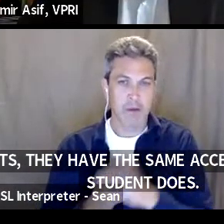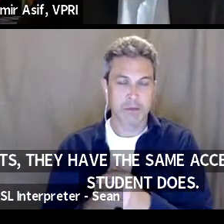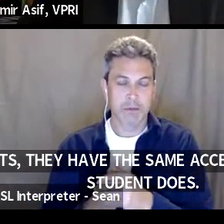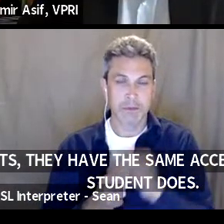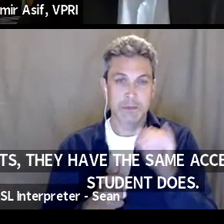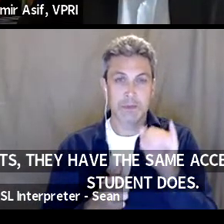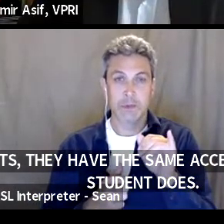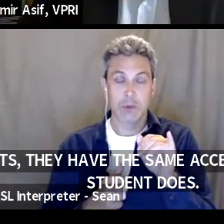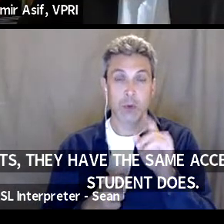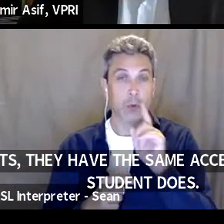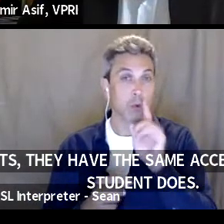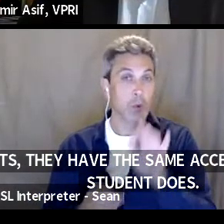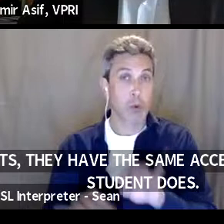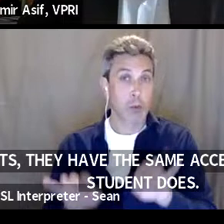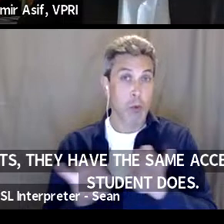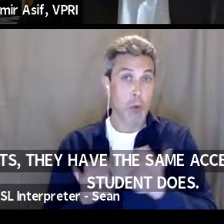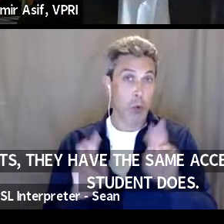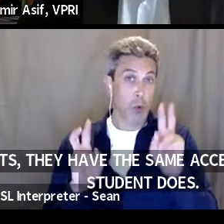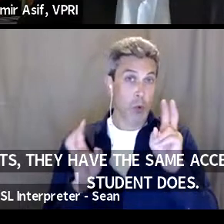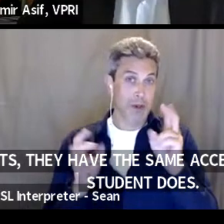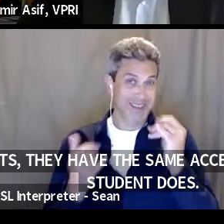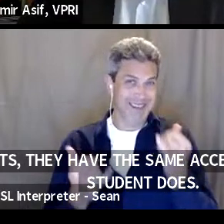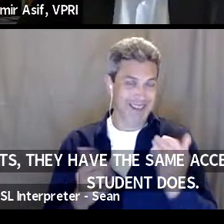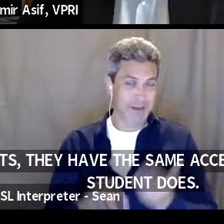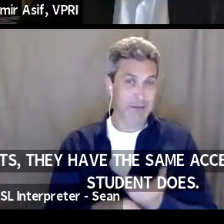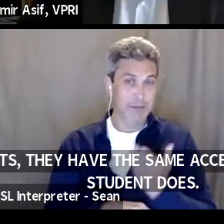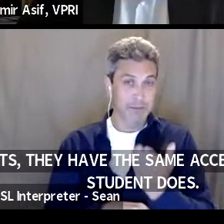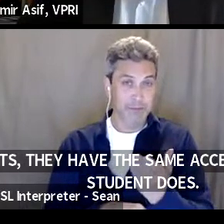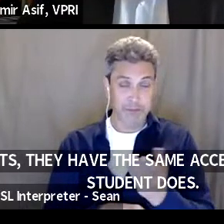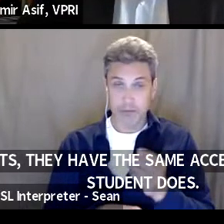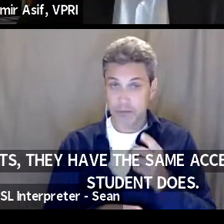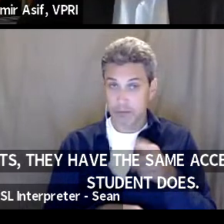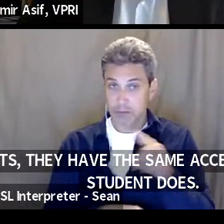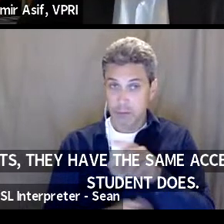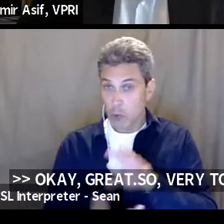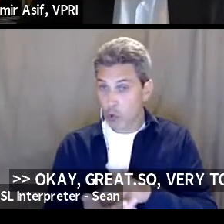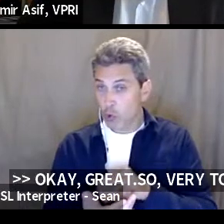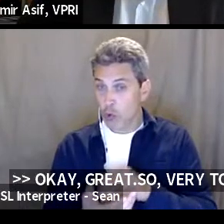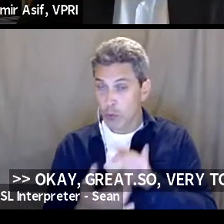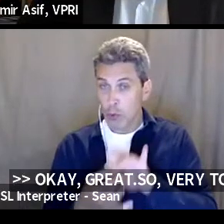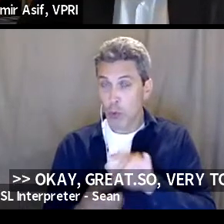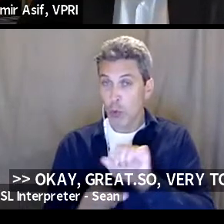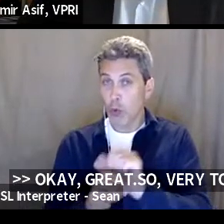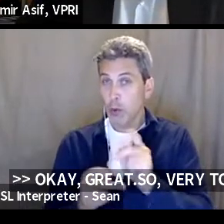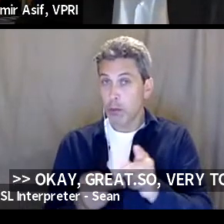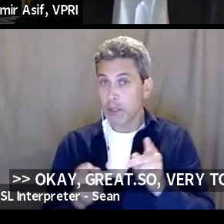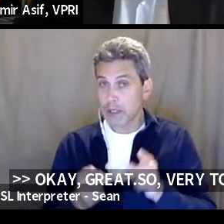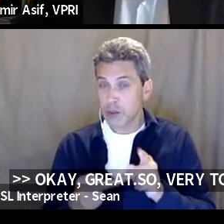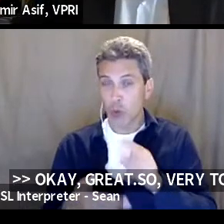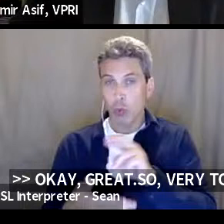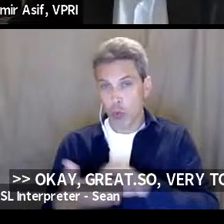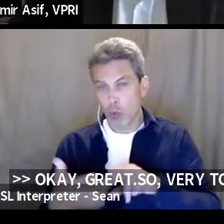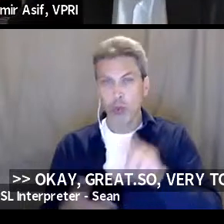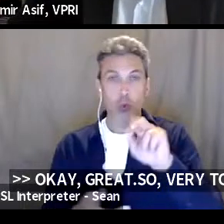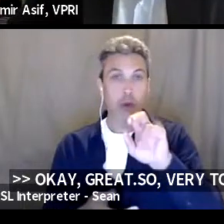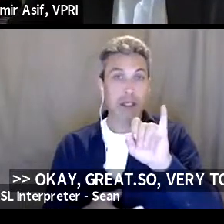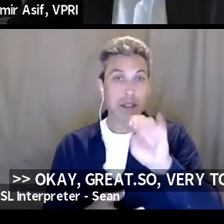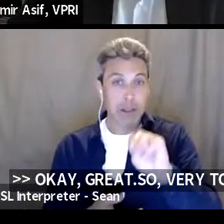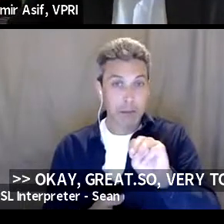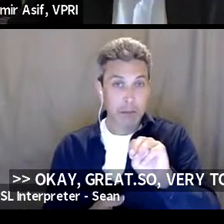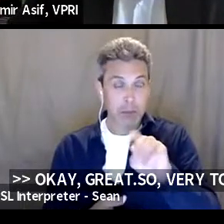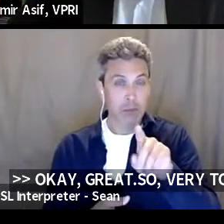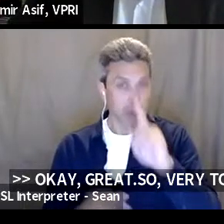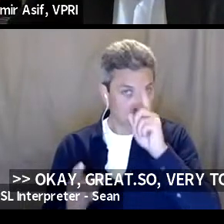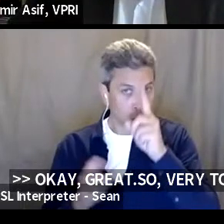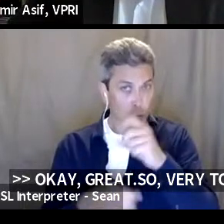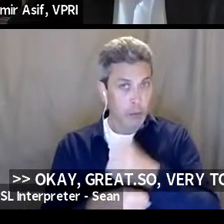important question submitted. Is there any effort to learn about workplace racism and to develop strategies to create and maintain a workplace in which all